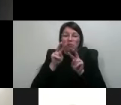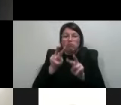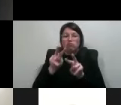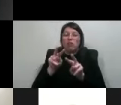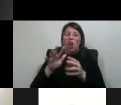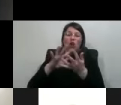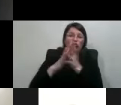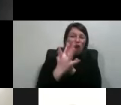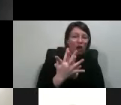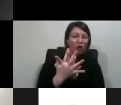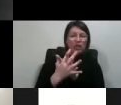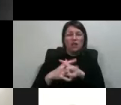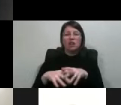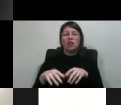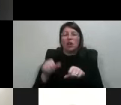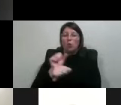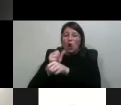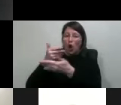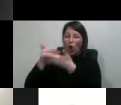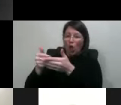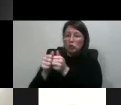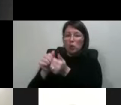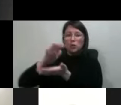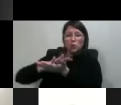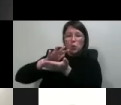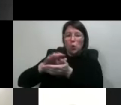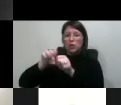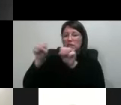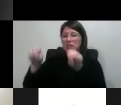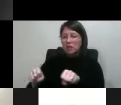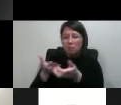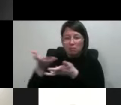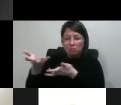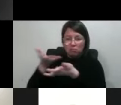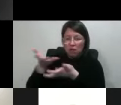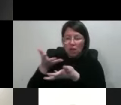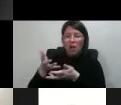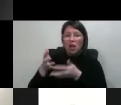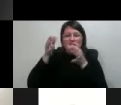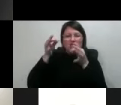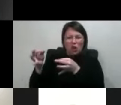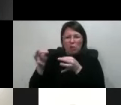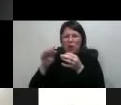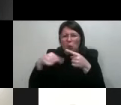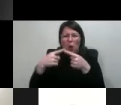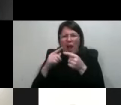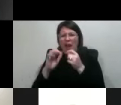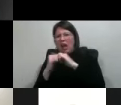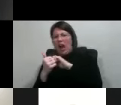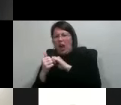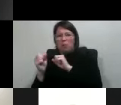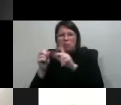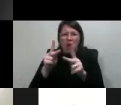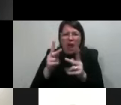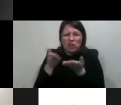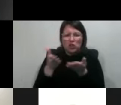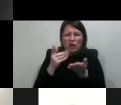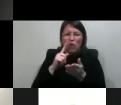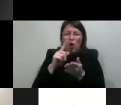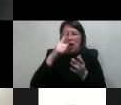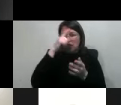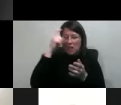working closely with the school systems to determine when and how to add back service, both for the summer and the fall